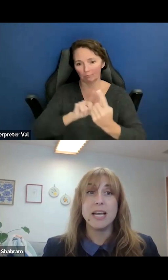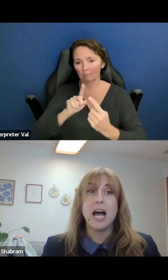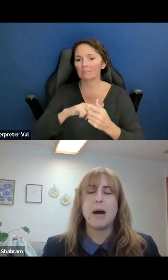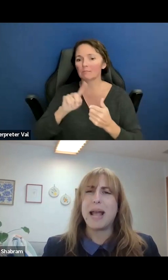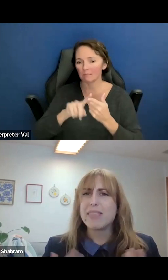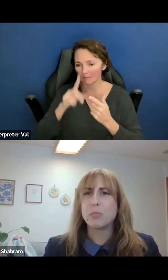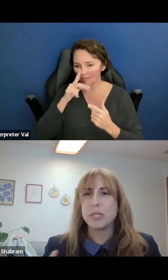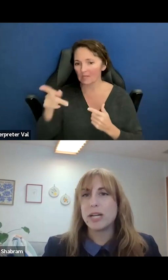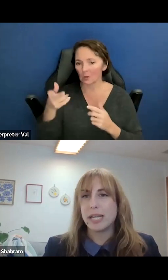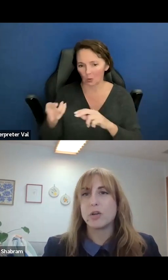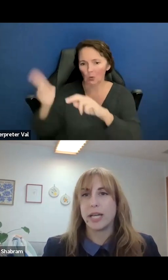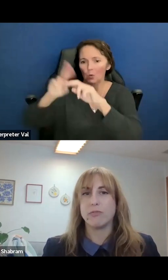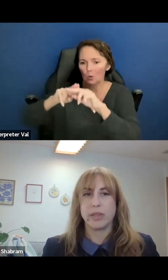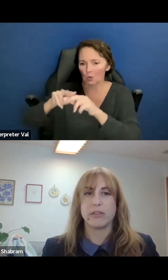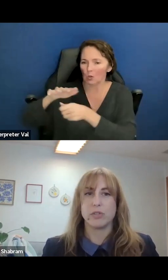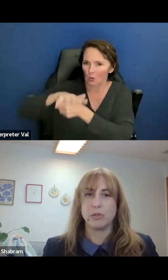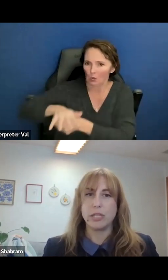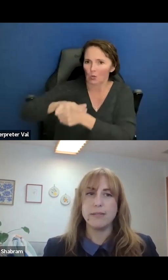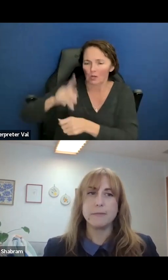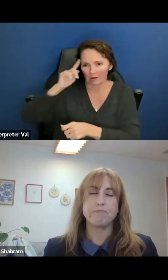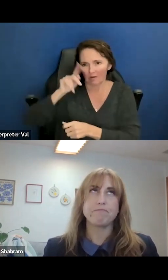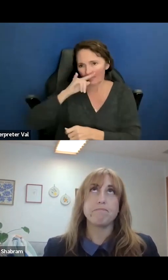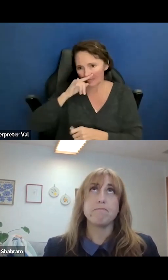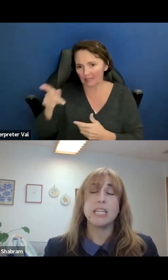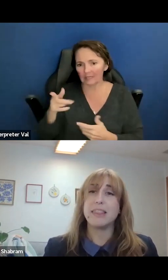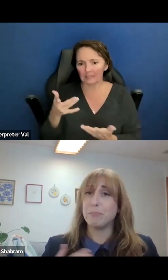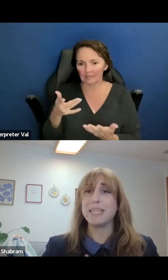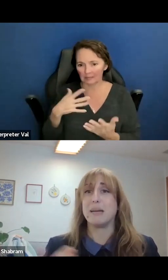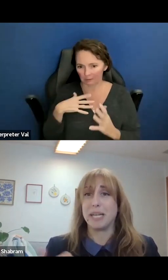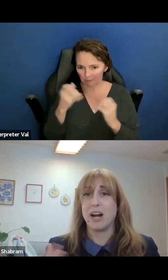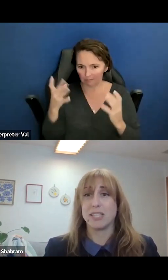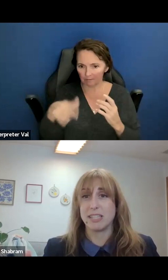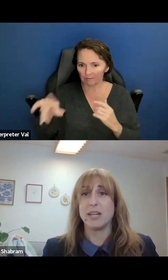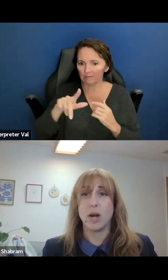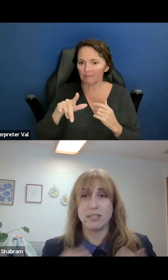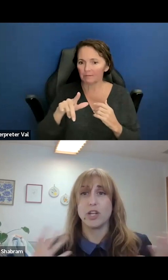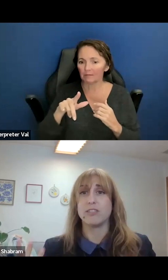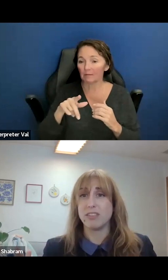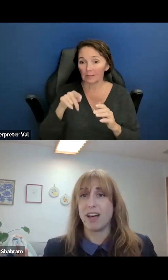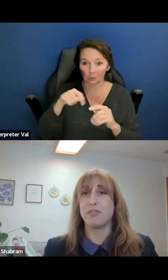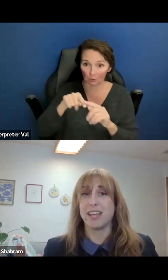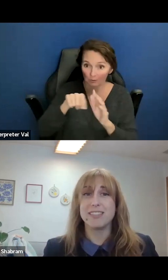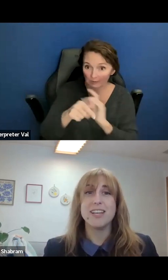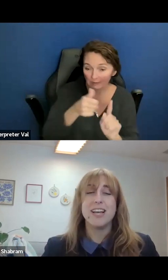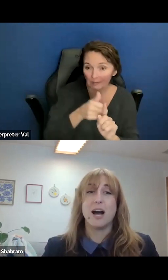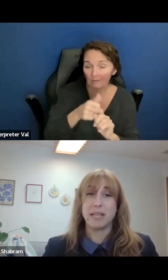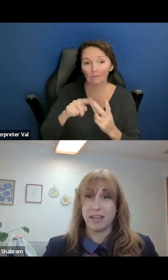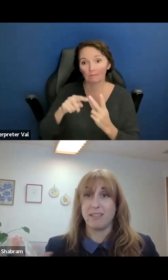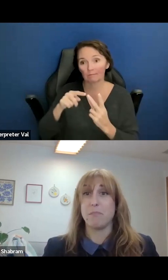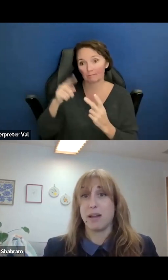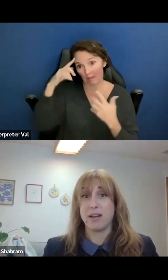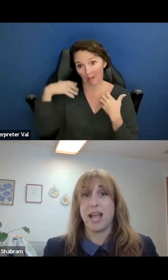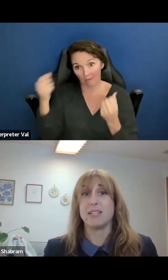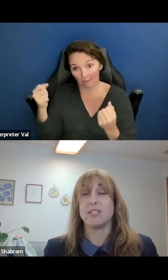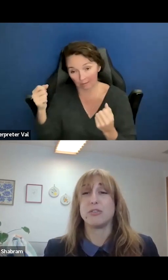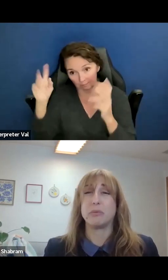students. And they were really trying to get creative with their solutions. And then pandemic obviously changed a lot of things and laid a